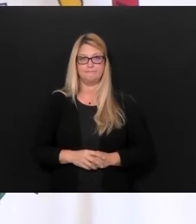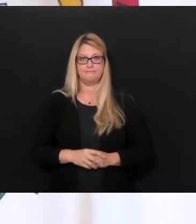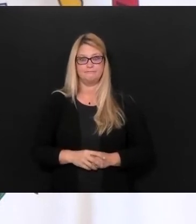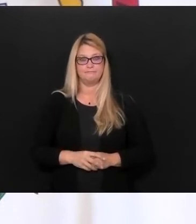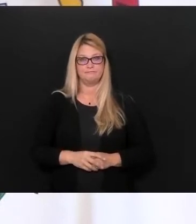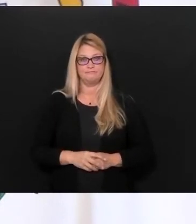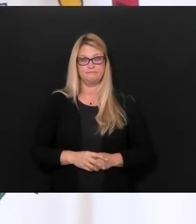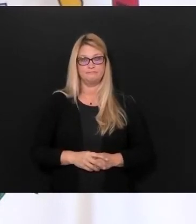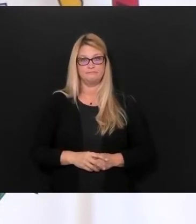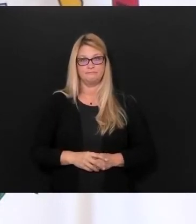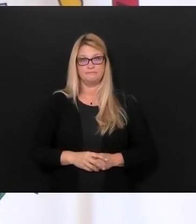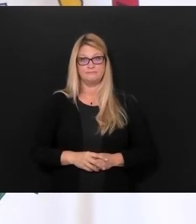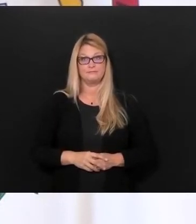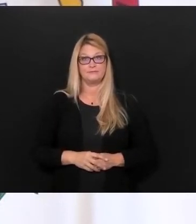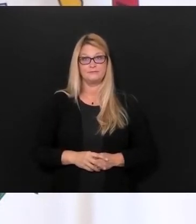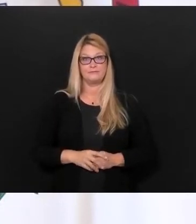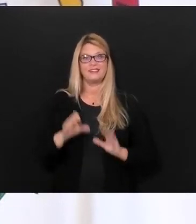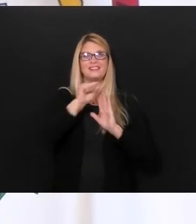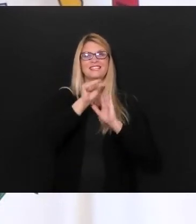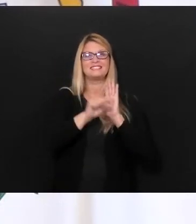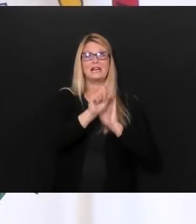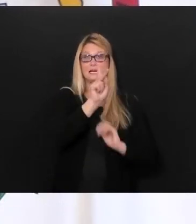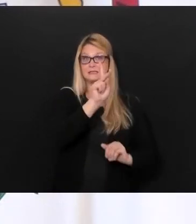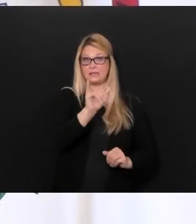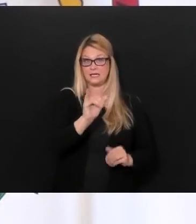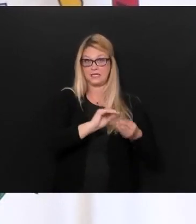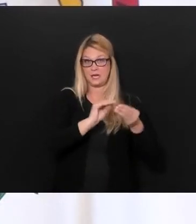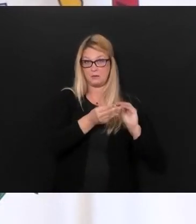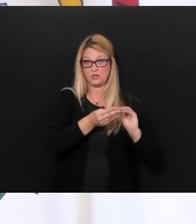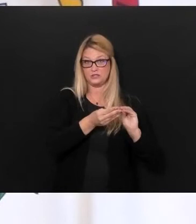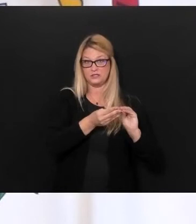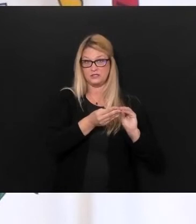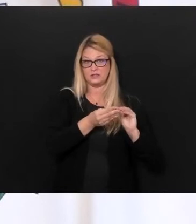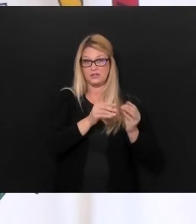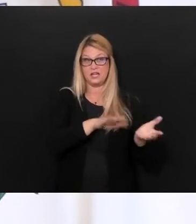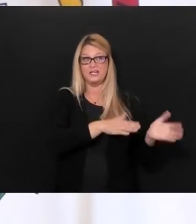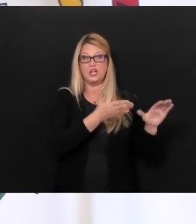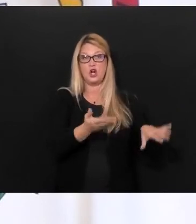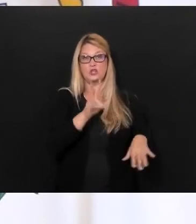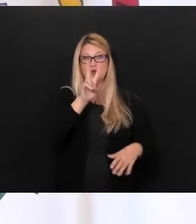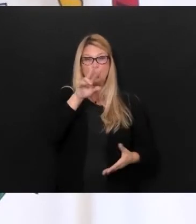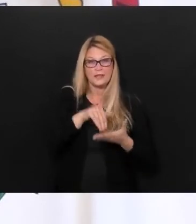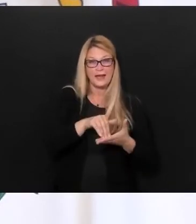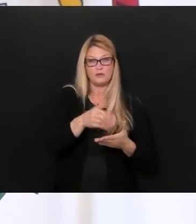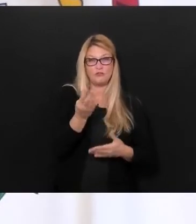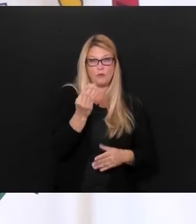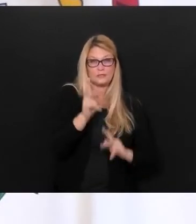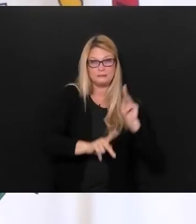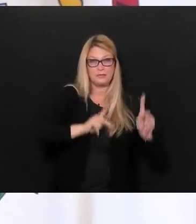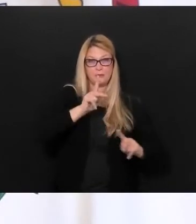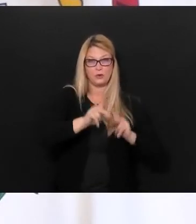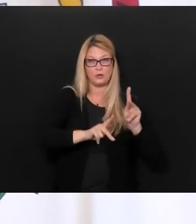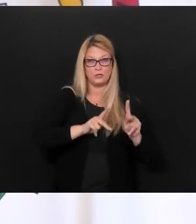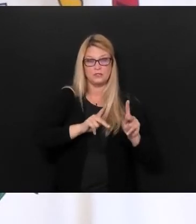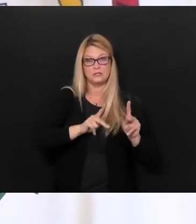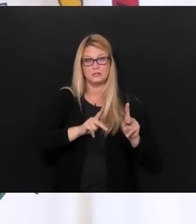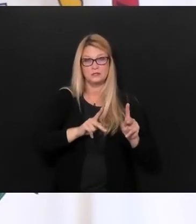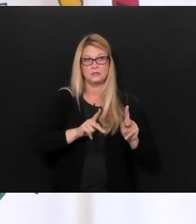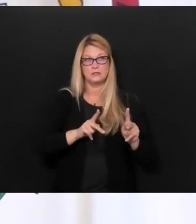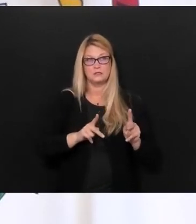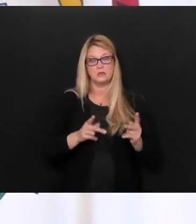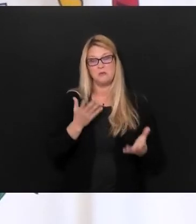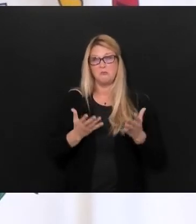Think about this. The state of Kentucky, they've lost 2,014 people. This is probably as